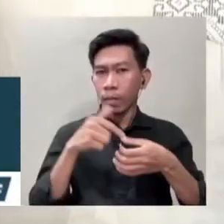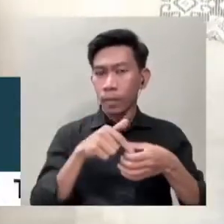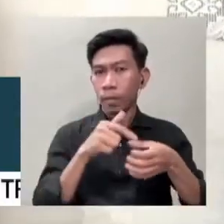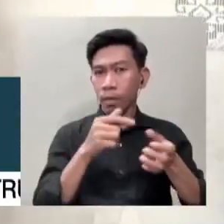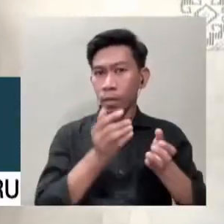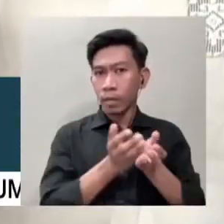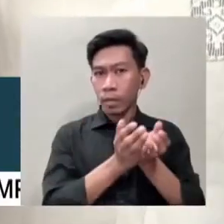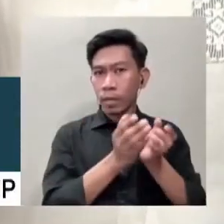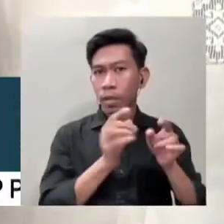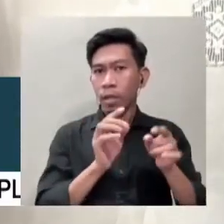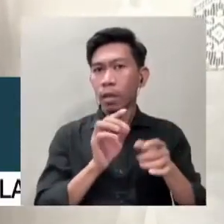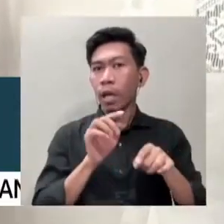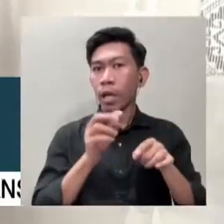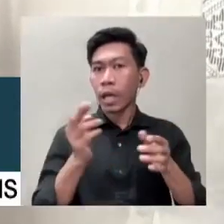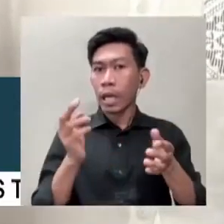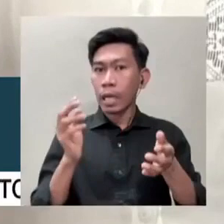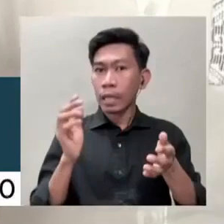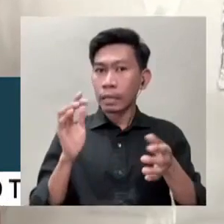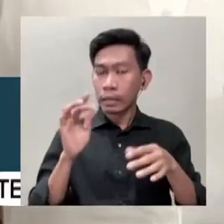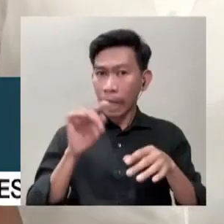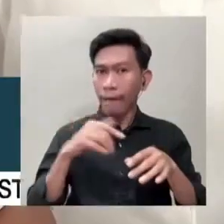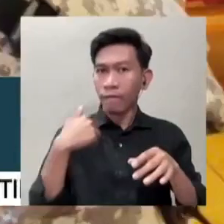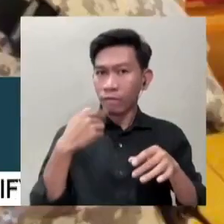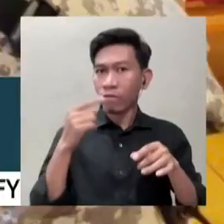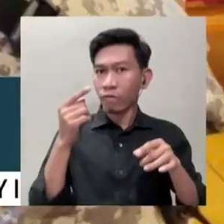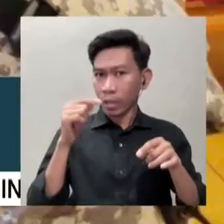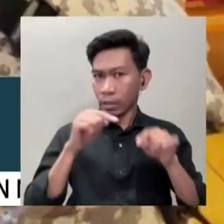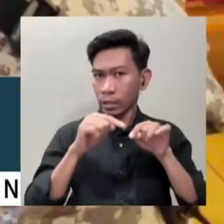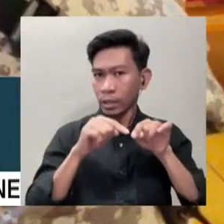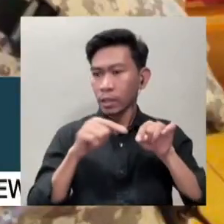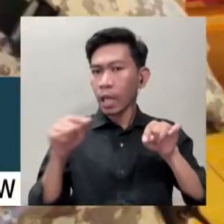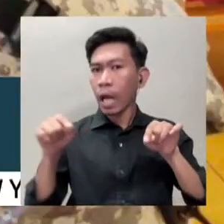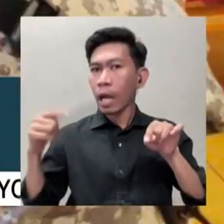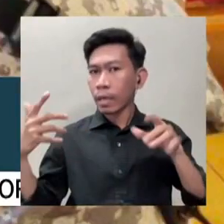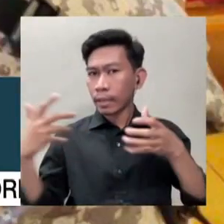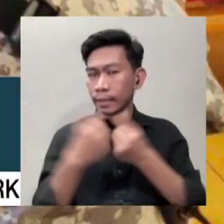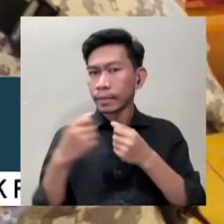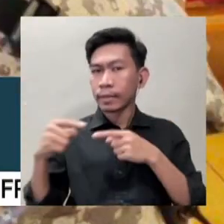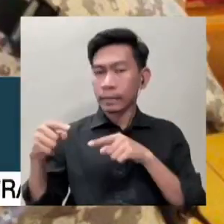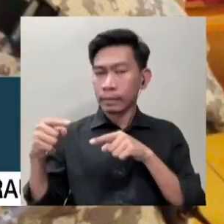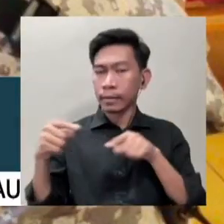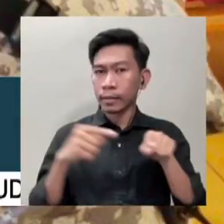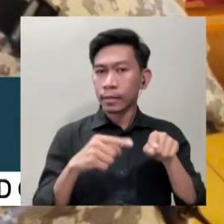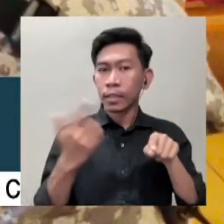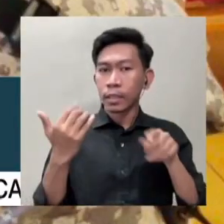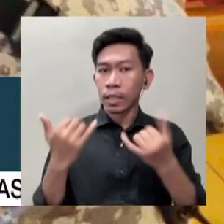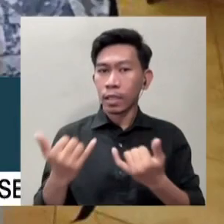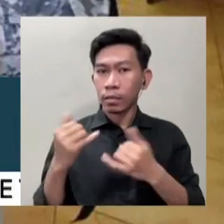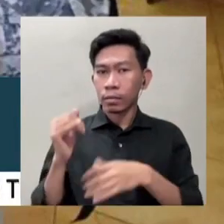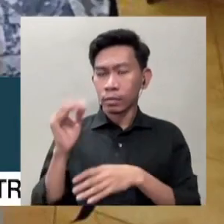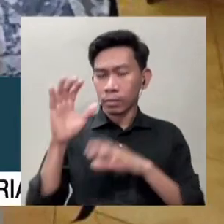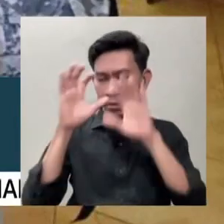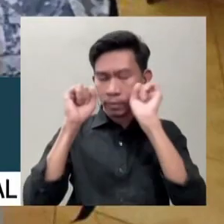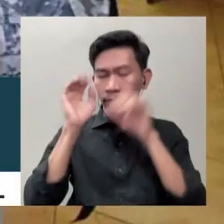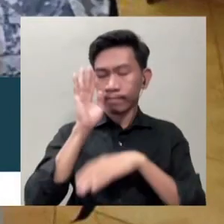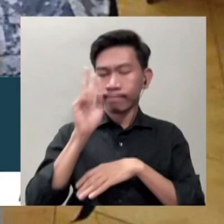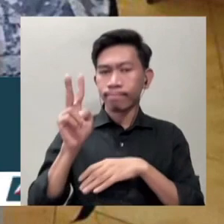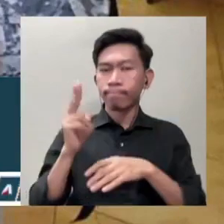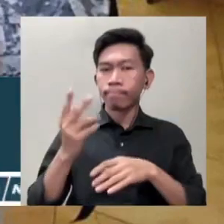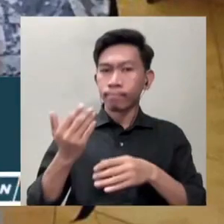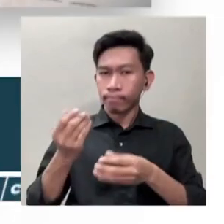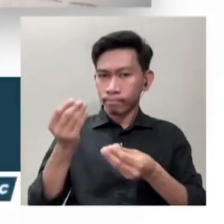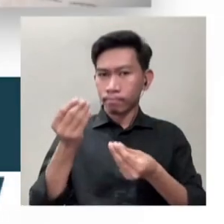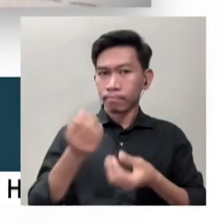Marshall Island, was in the vicinity when the incident occurred. Meanwhile, President Marcos extending his condolences to the victims and their